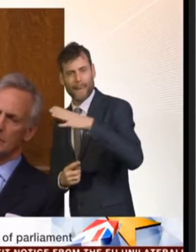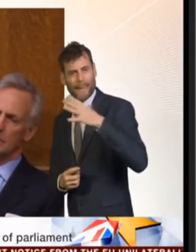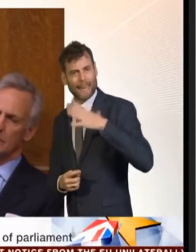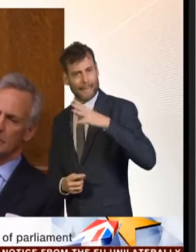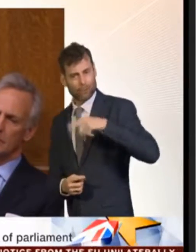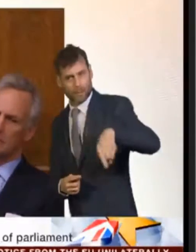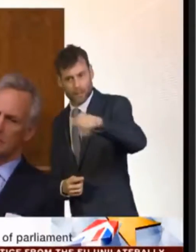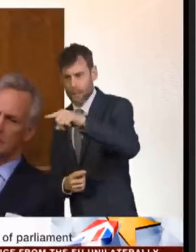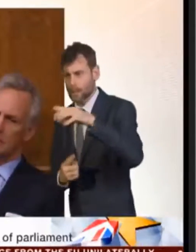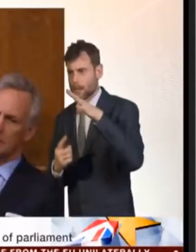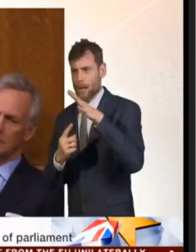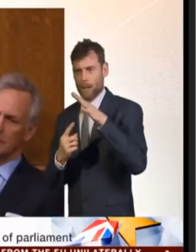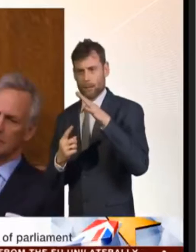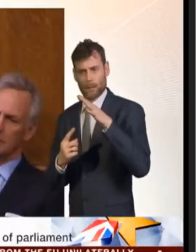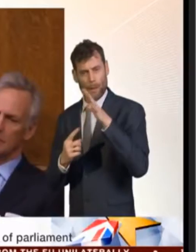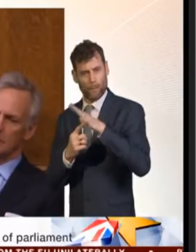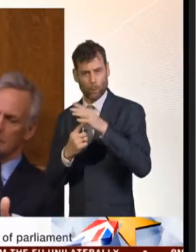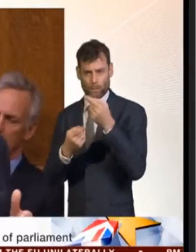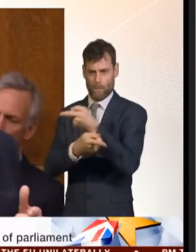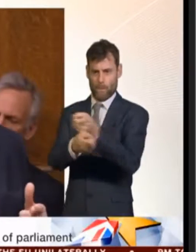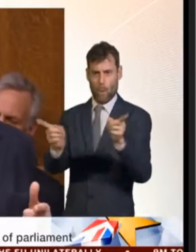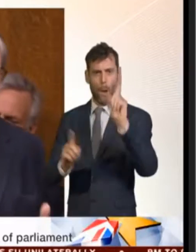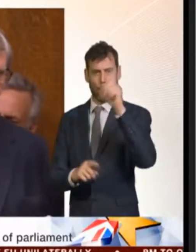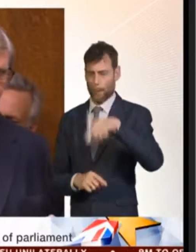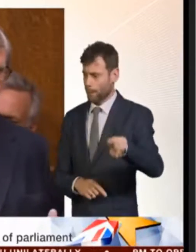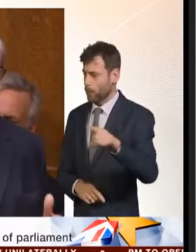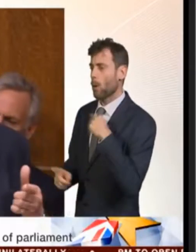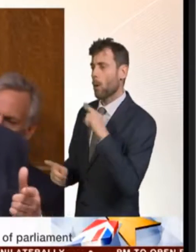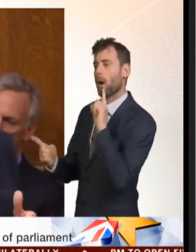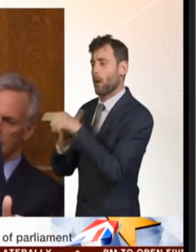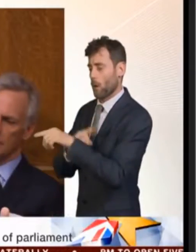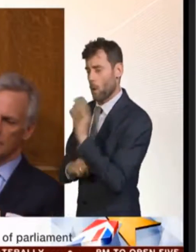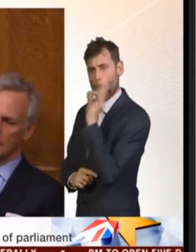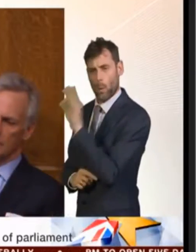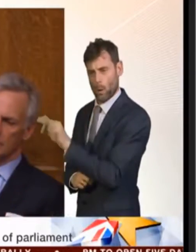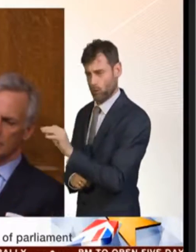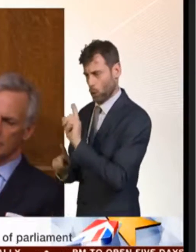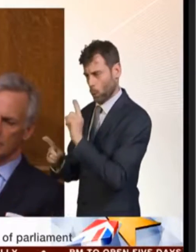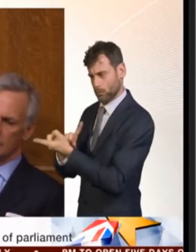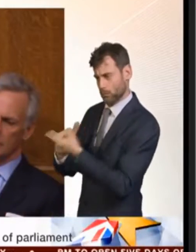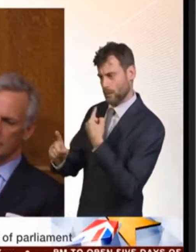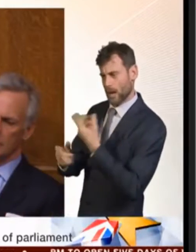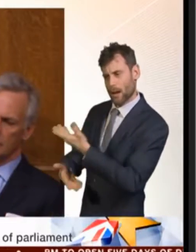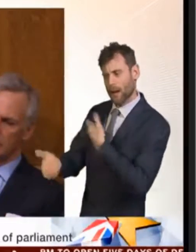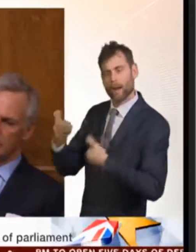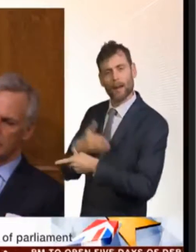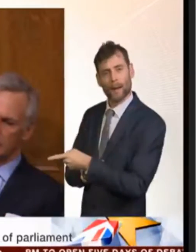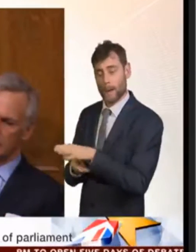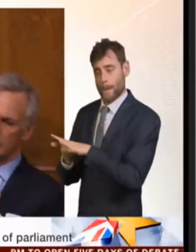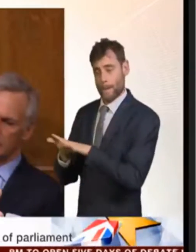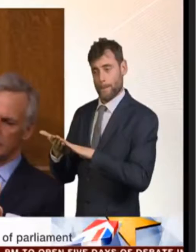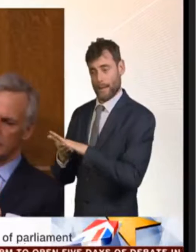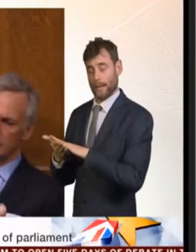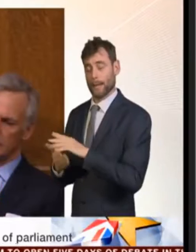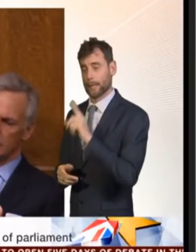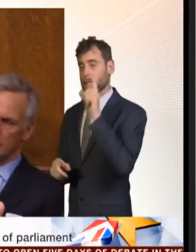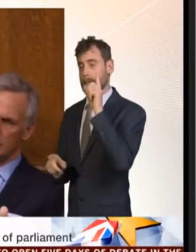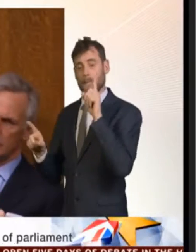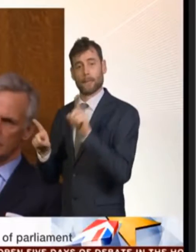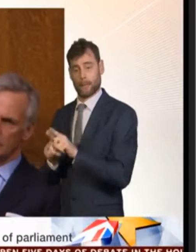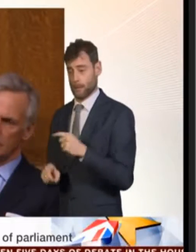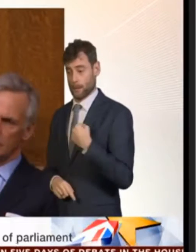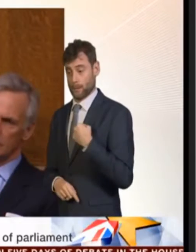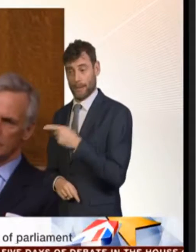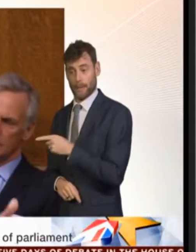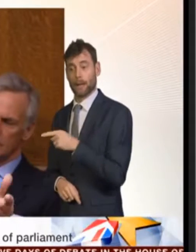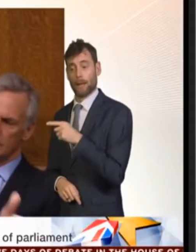importance. And the failure to address that question in the introduction and in the legal statement does seem to me to be a mistake of the